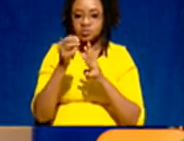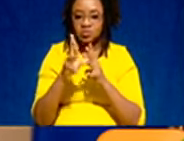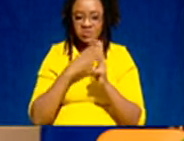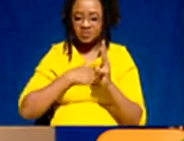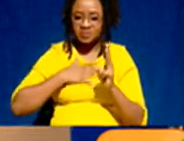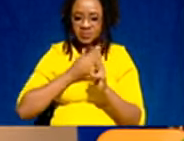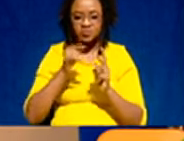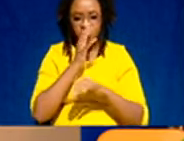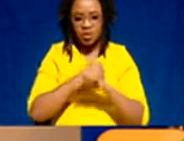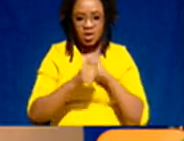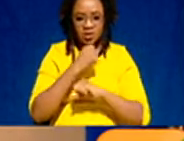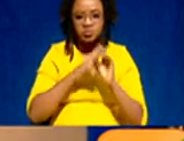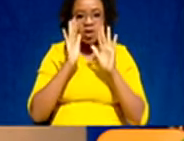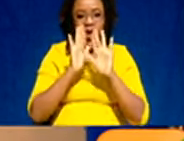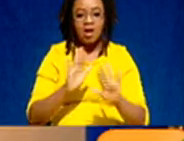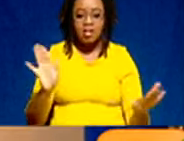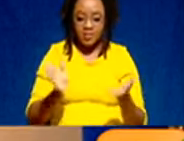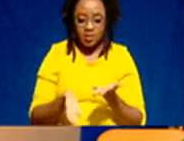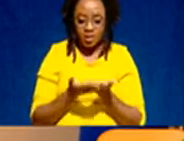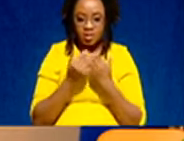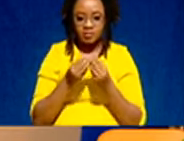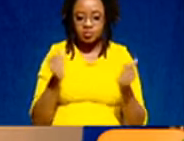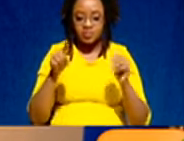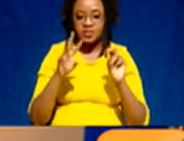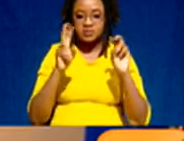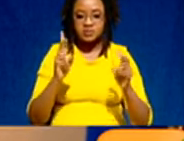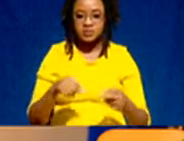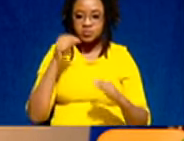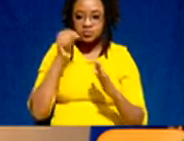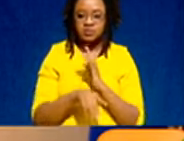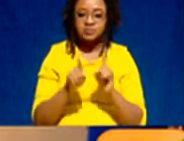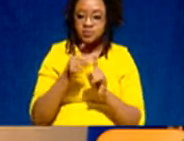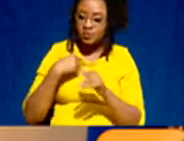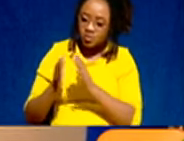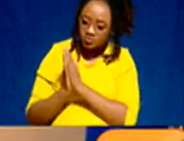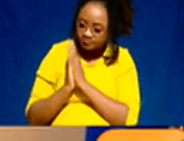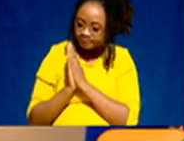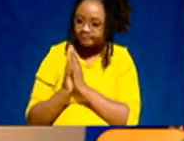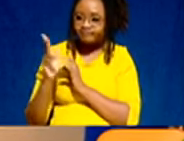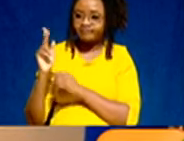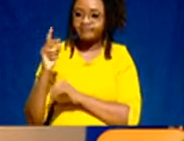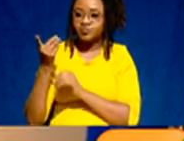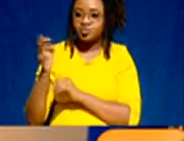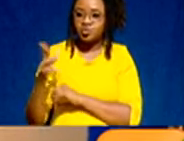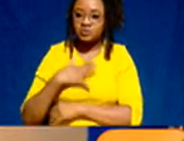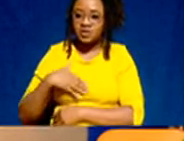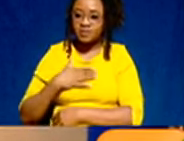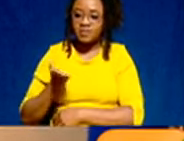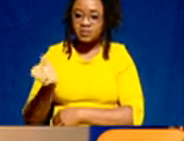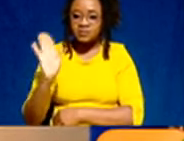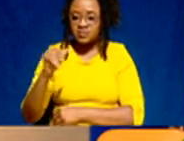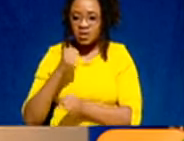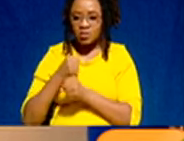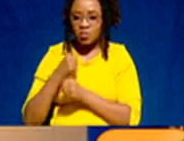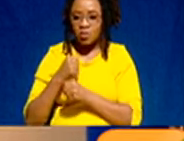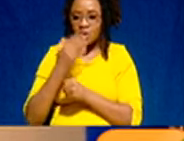resolve these matters amicably. We also call upon the doctors who are on strike to go back to work pursuant